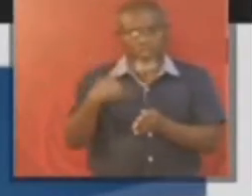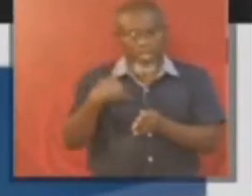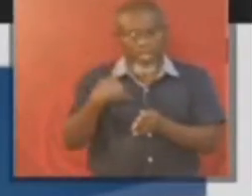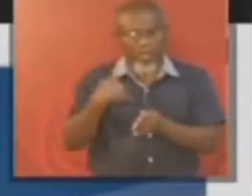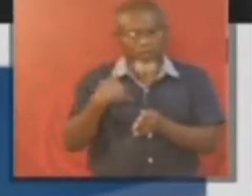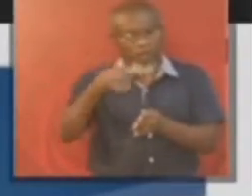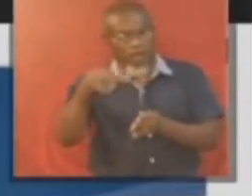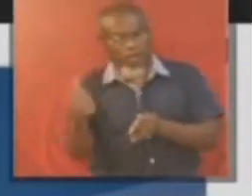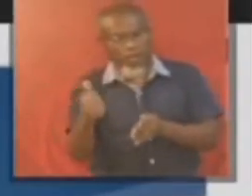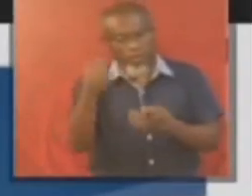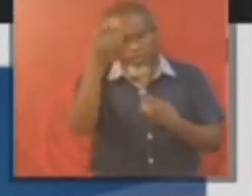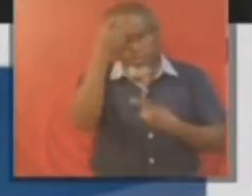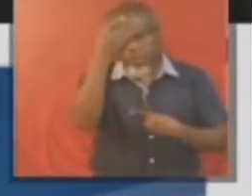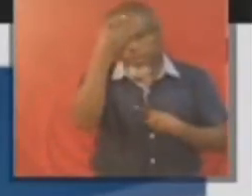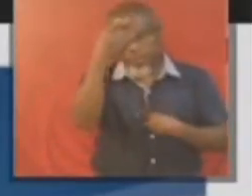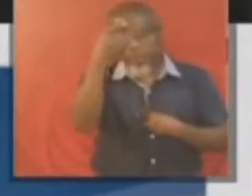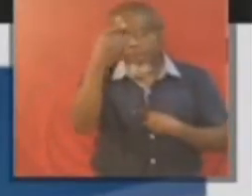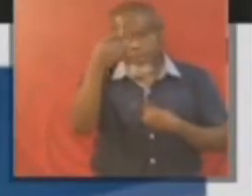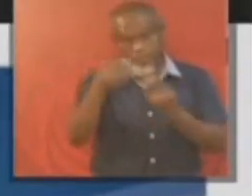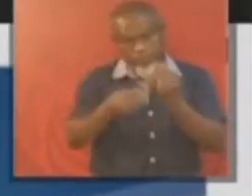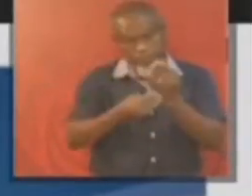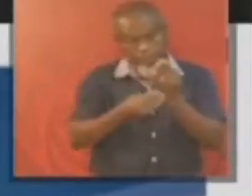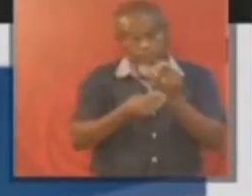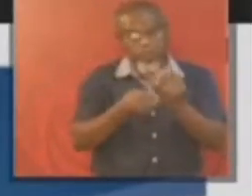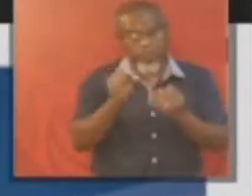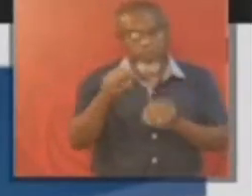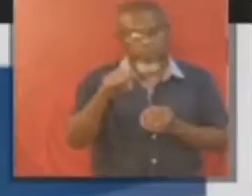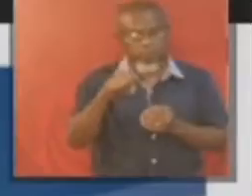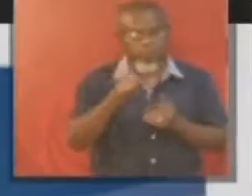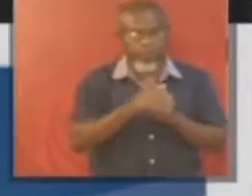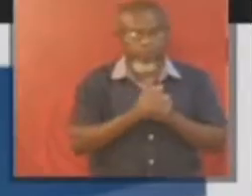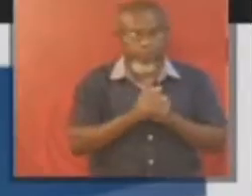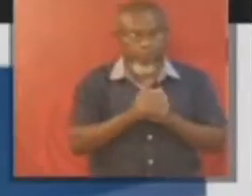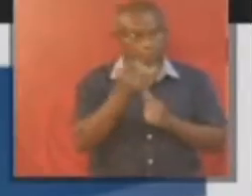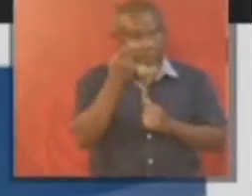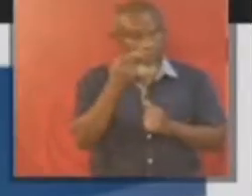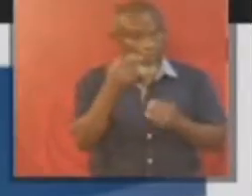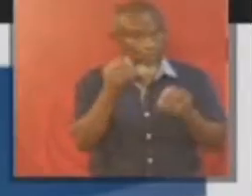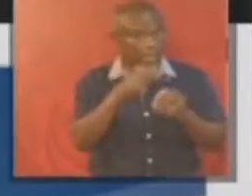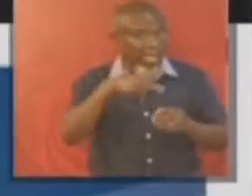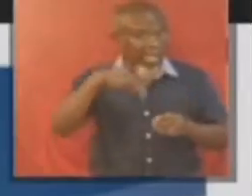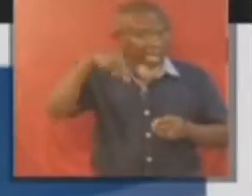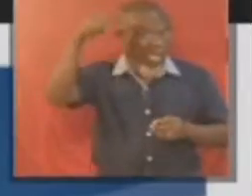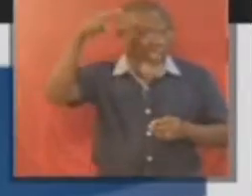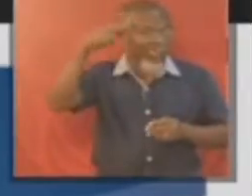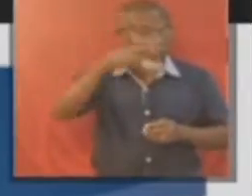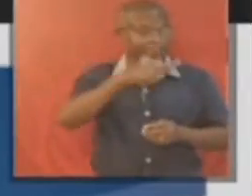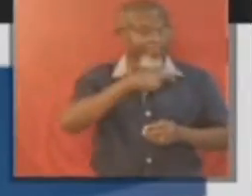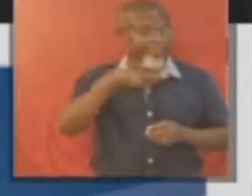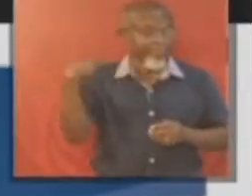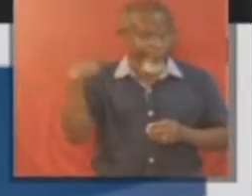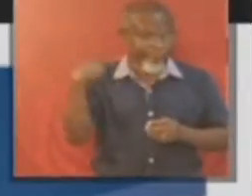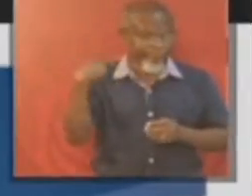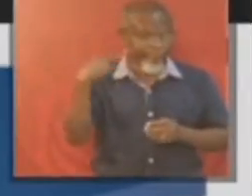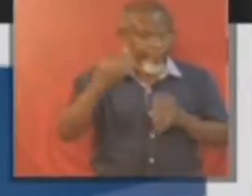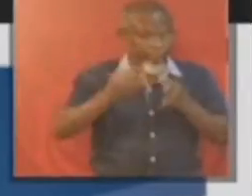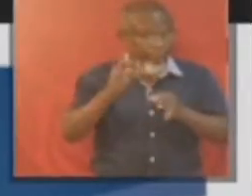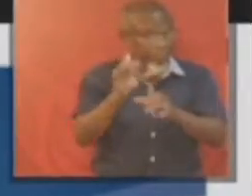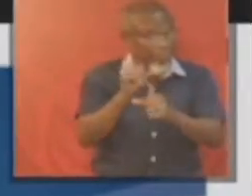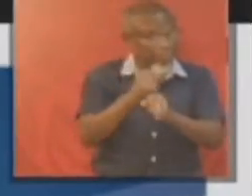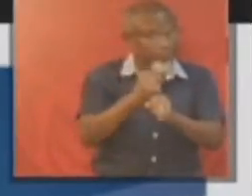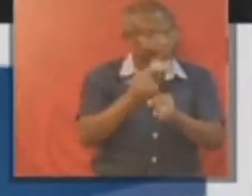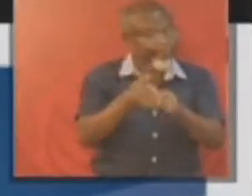comorbid conditions. And these persons are also the highest risk of poor outcomes if they develop COVID-19.